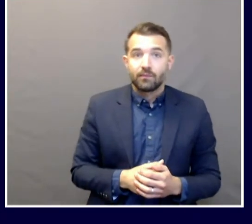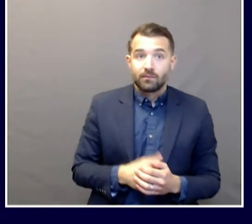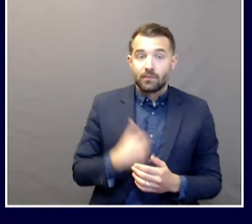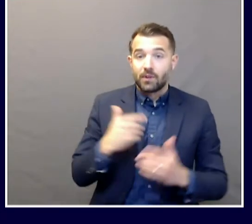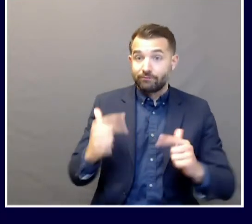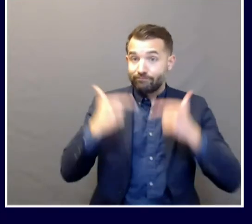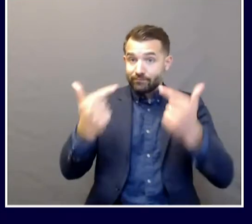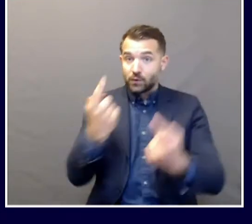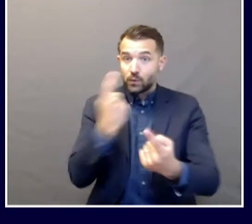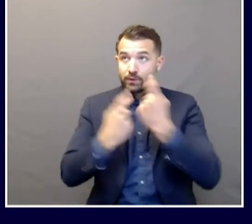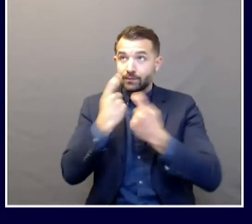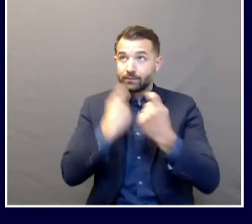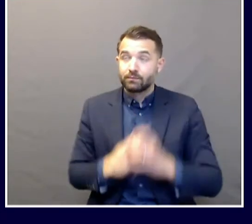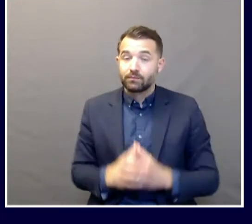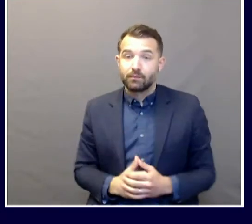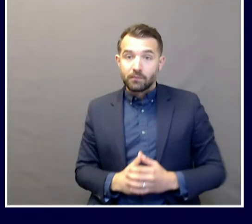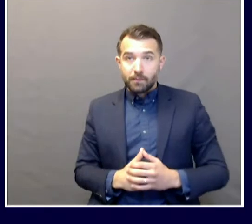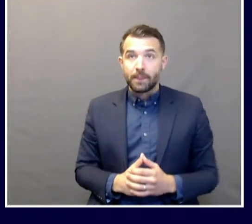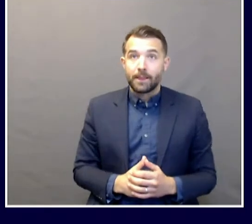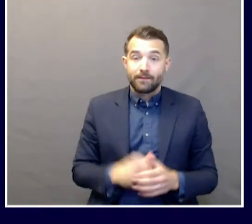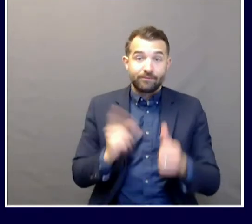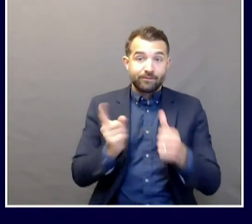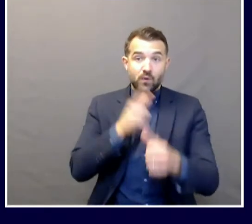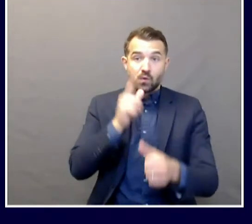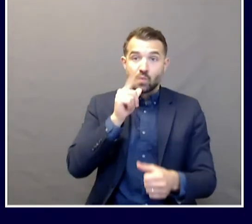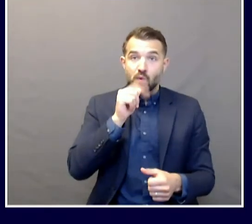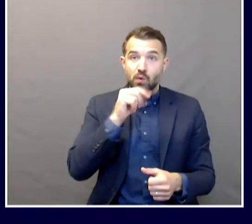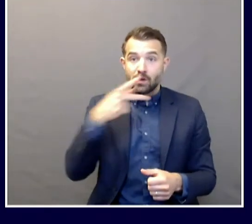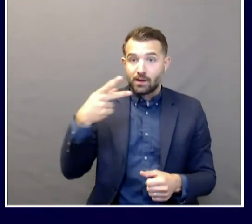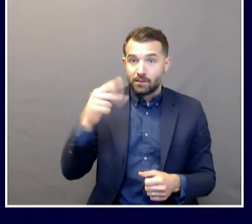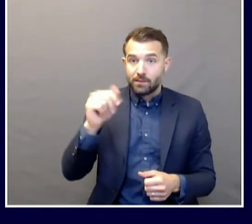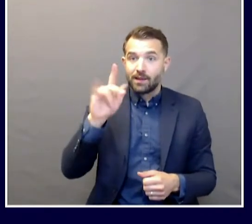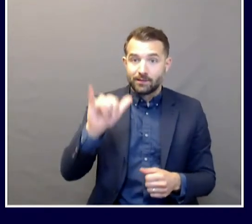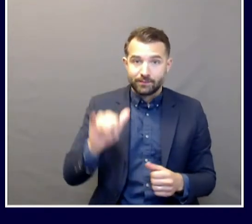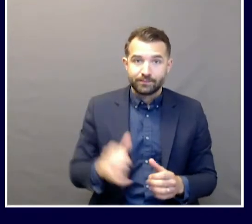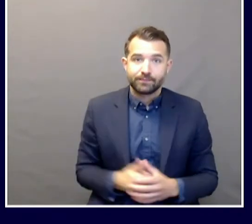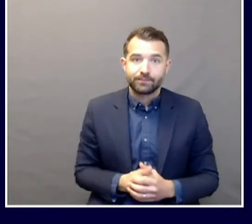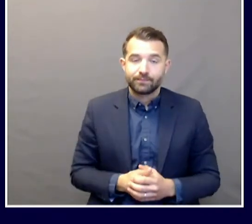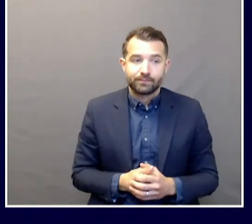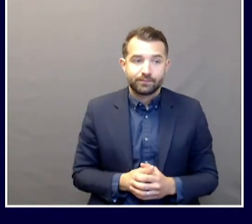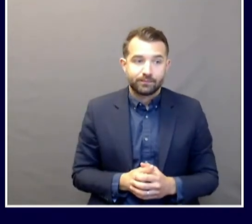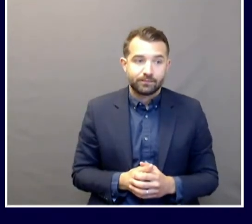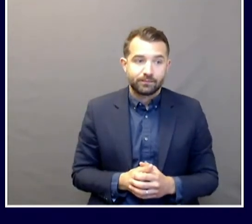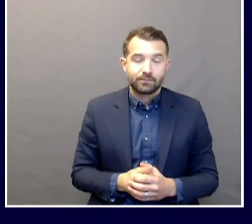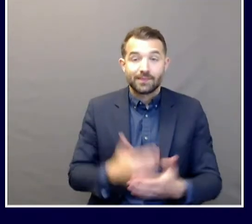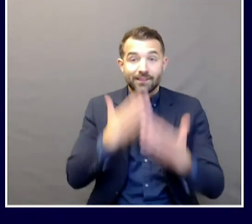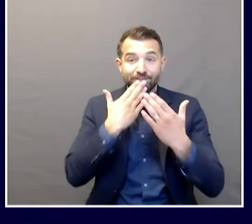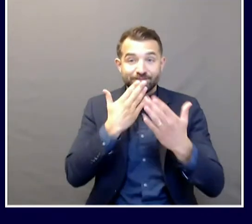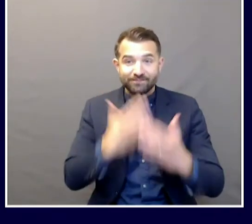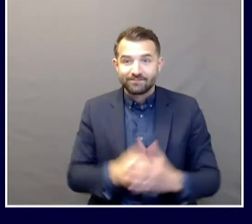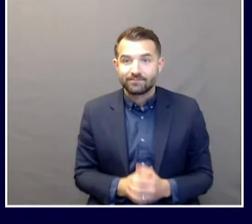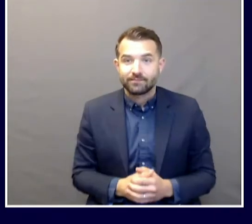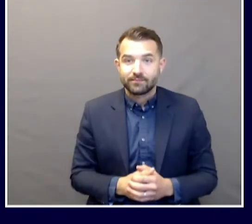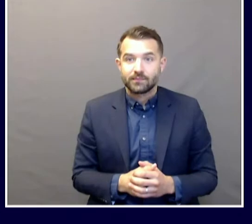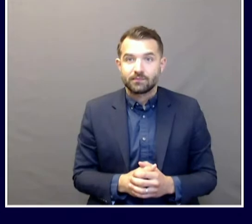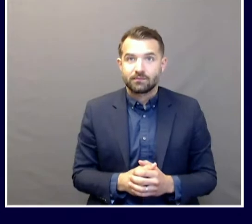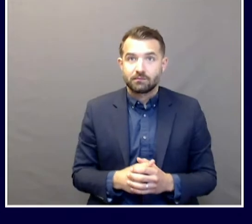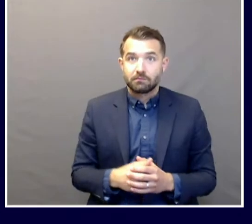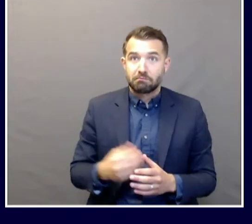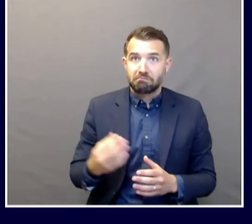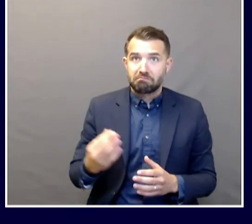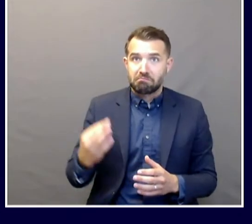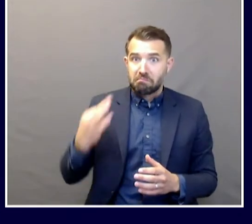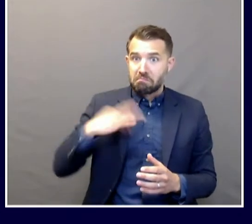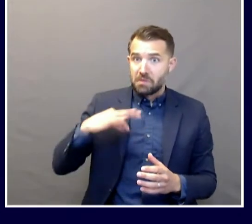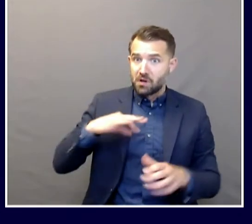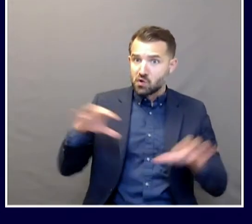White. Thanks, Dr. Shah. Maine is performing pretty well in terms of the pace of vaccinations, but we all know it's a race